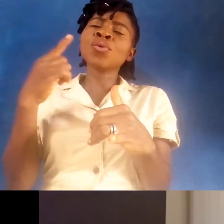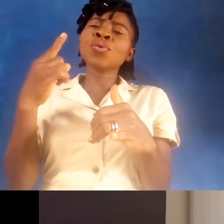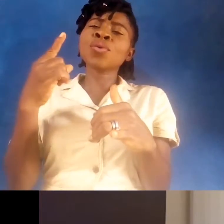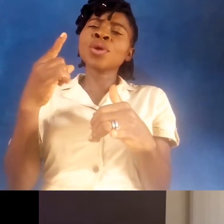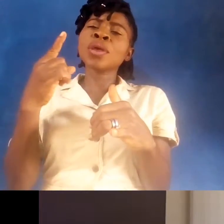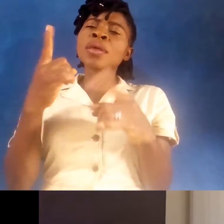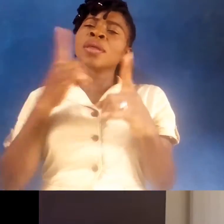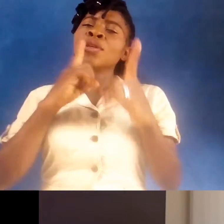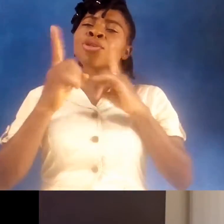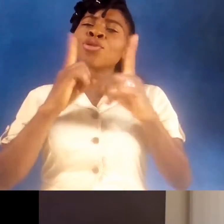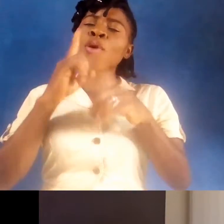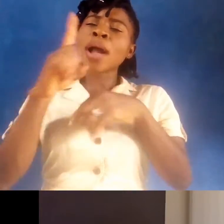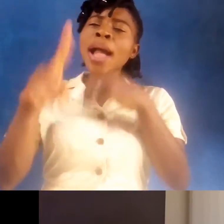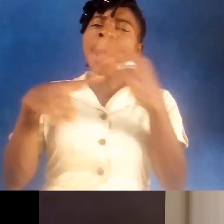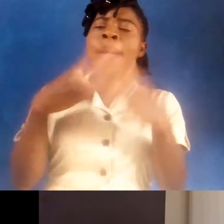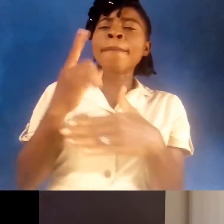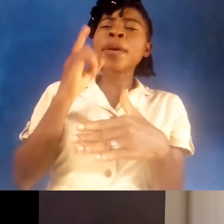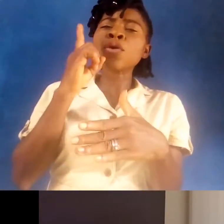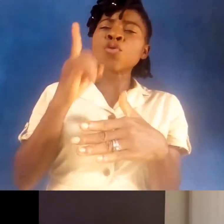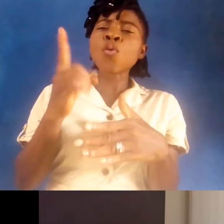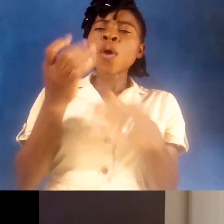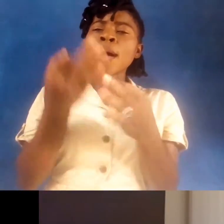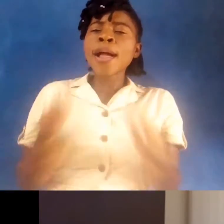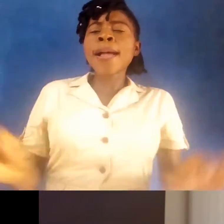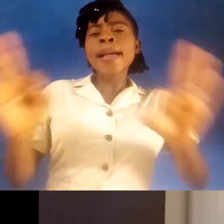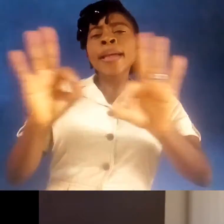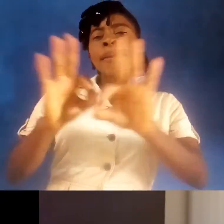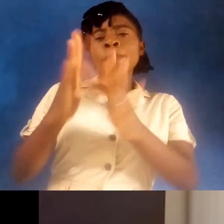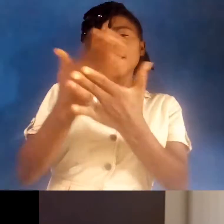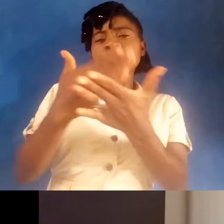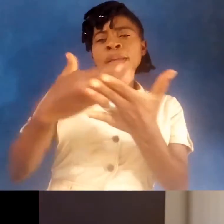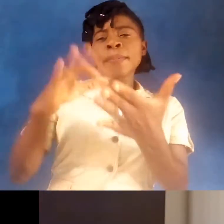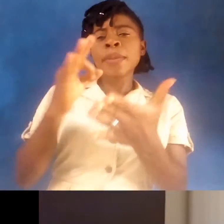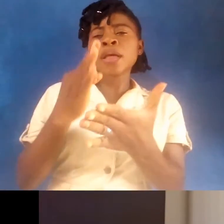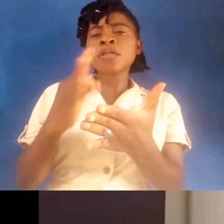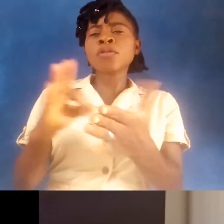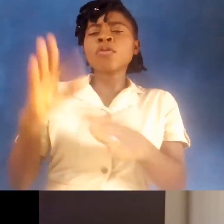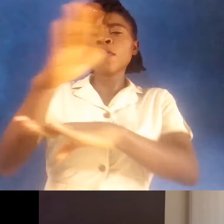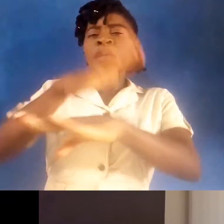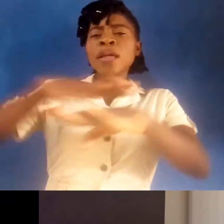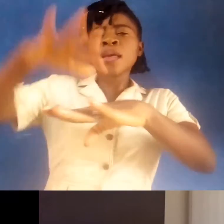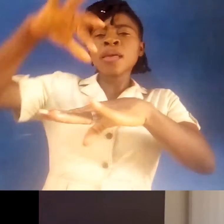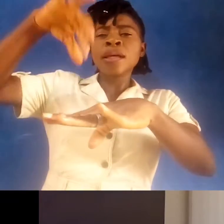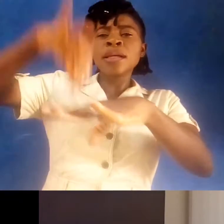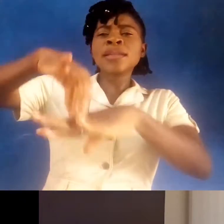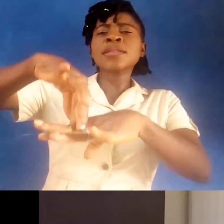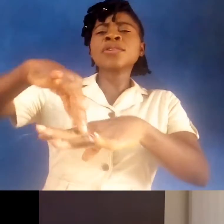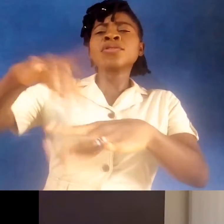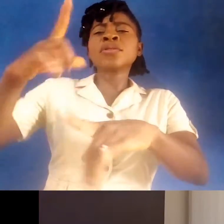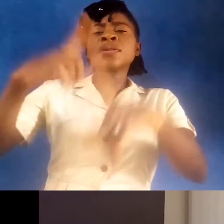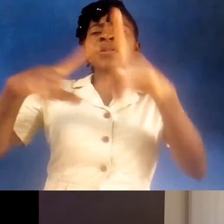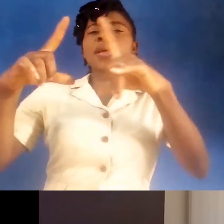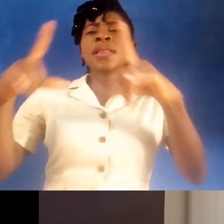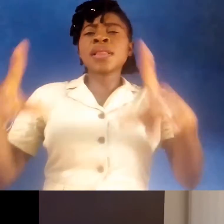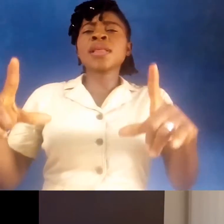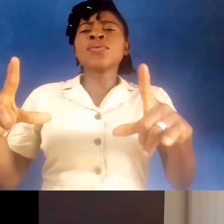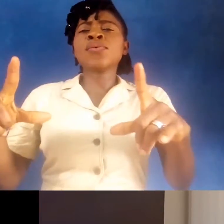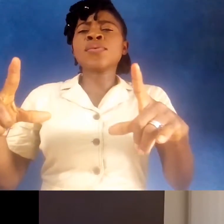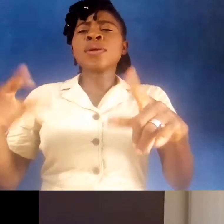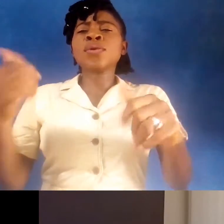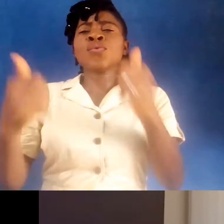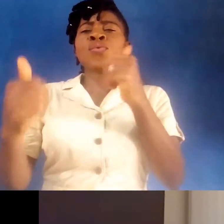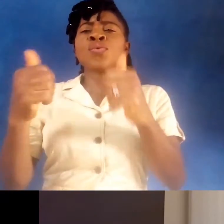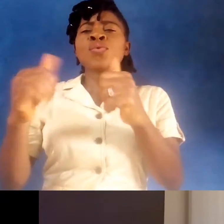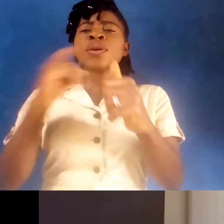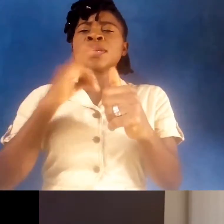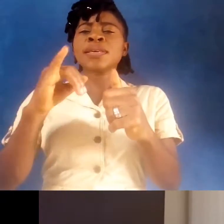important aspect of Indigenous Sign Languages that we have been looking at, which is